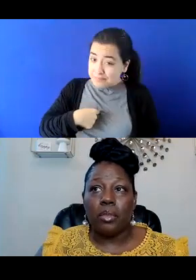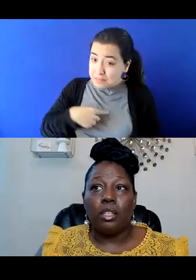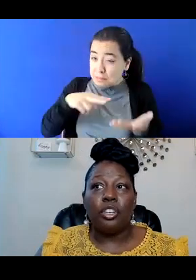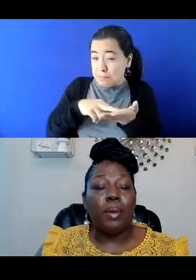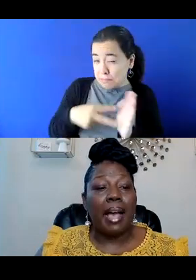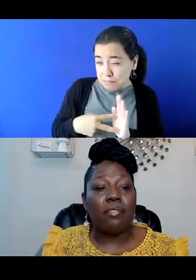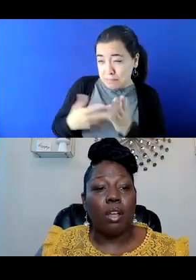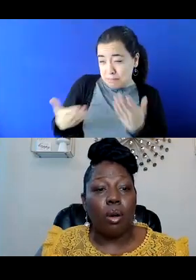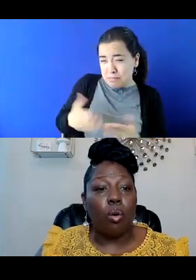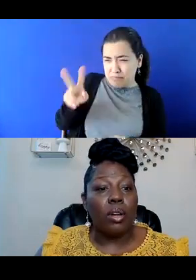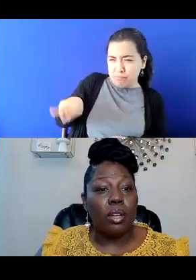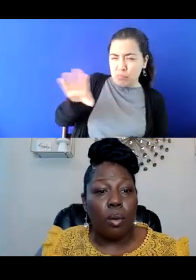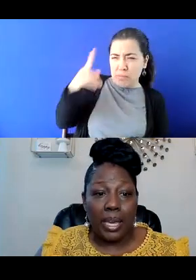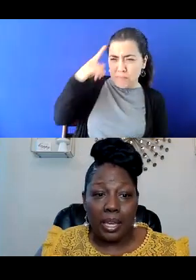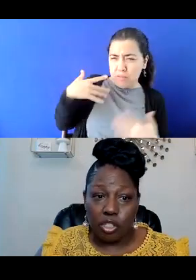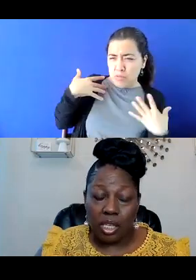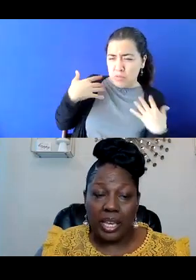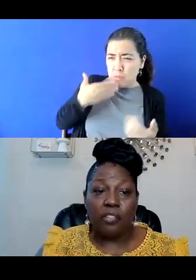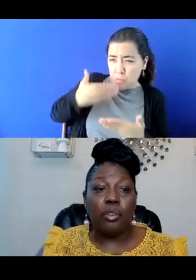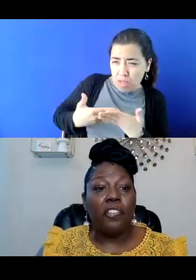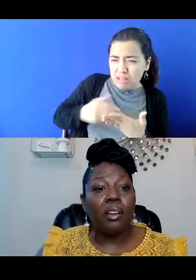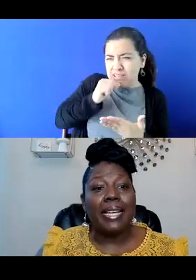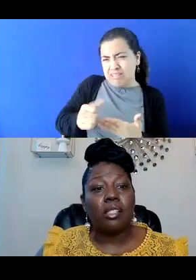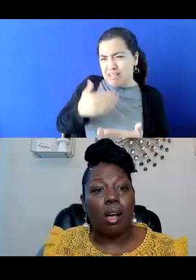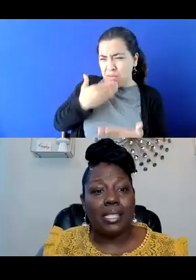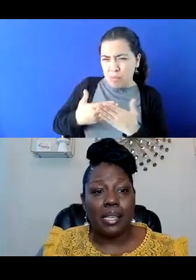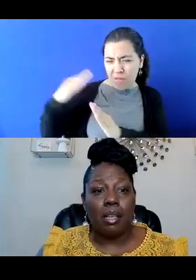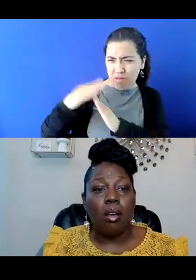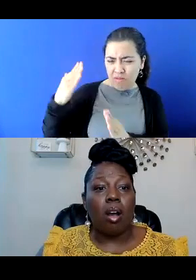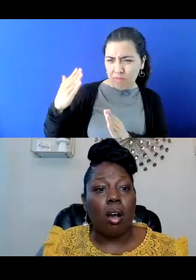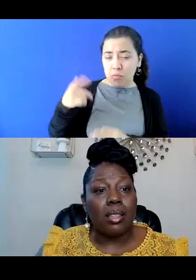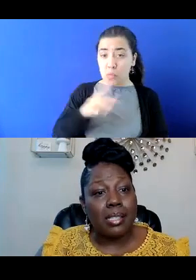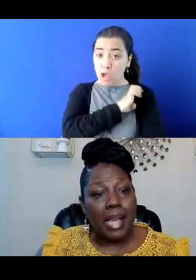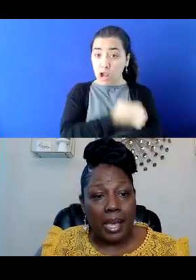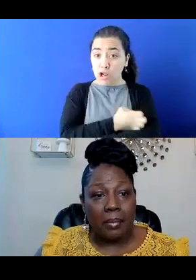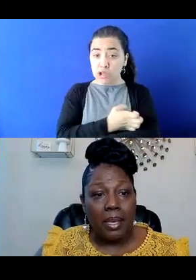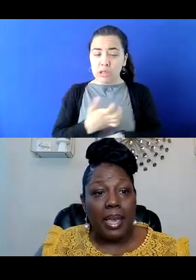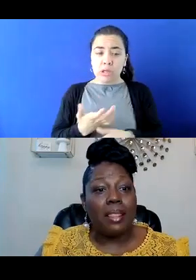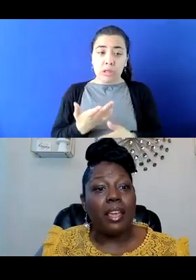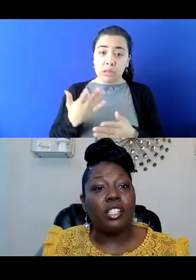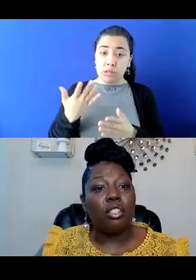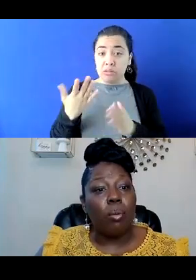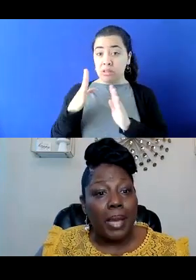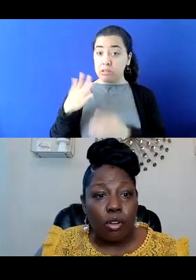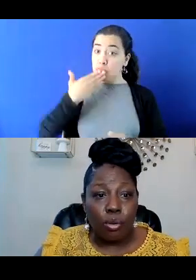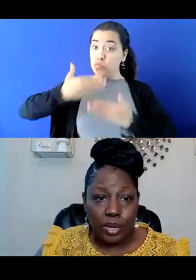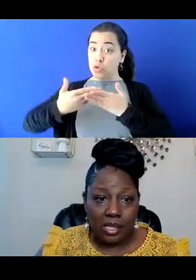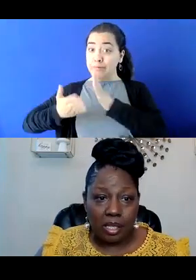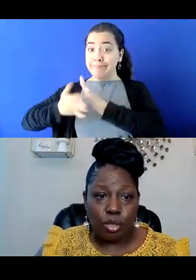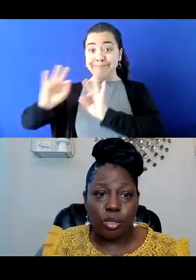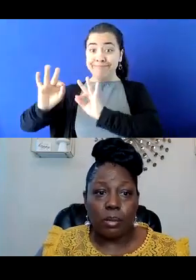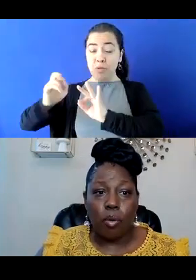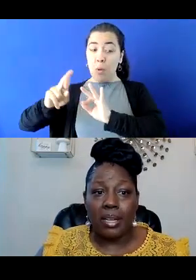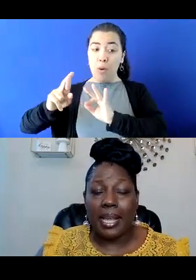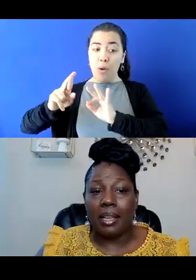well. Do you have low or no energy? If you feel exhausted all the time and there is no medical